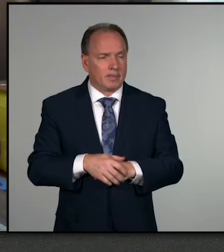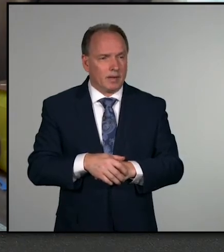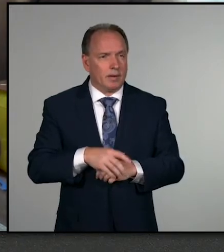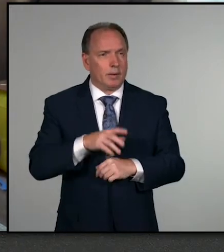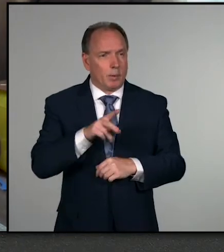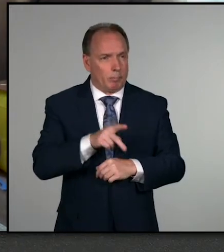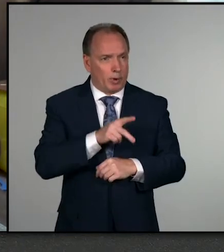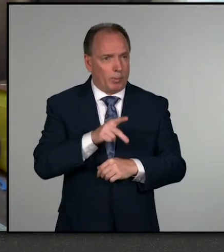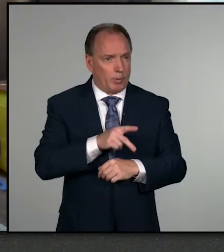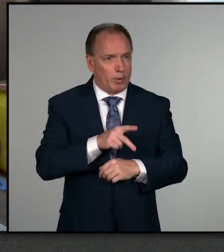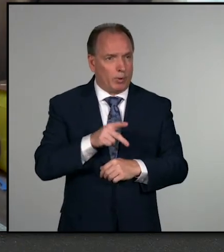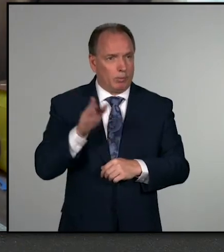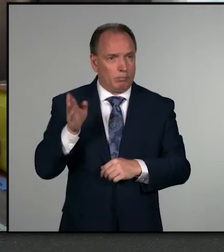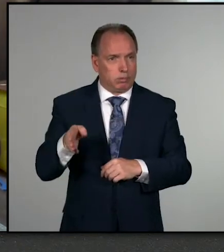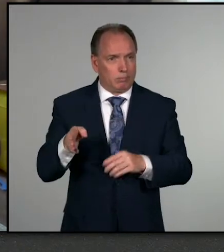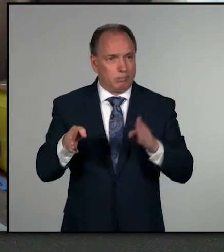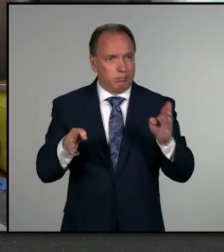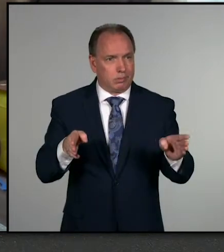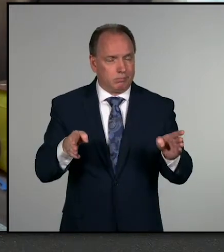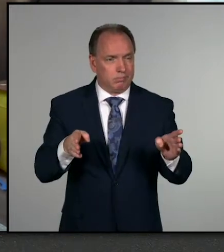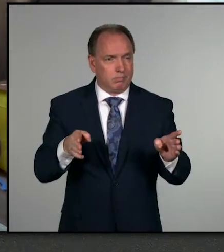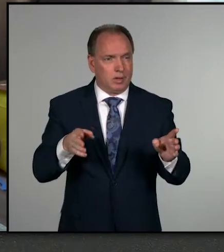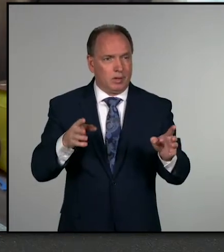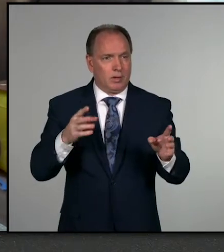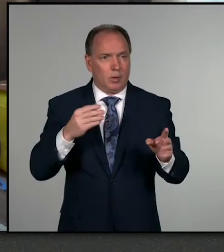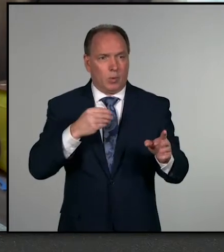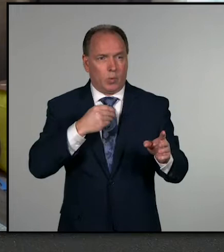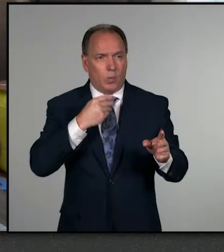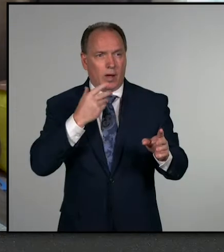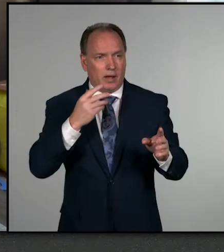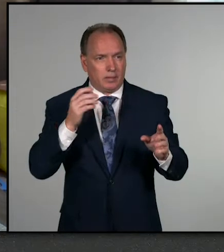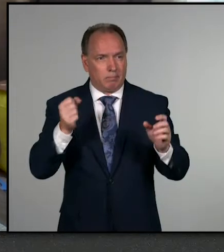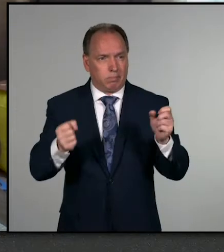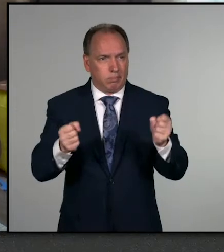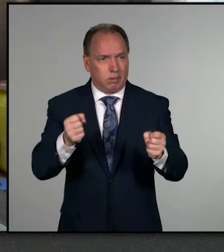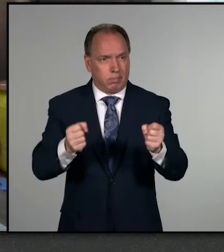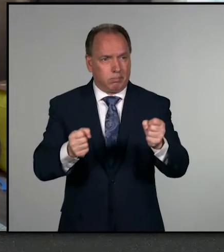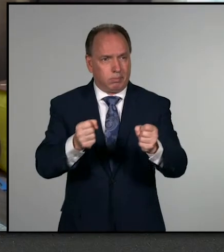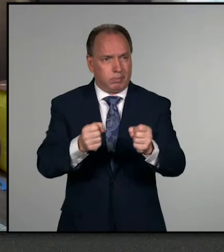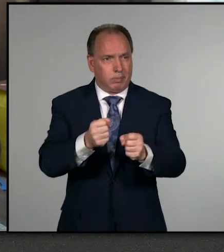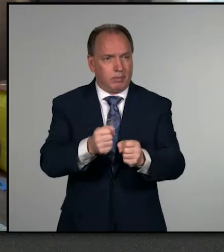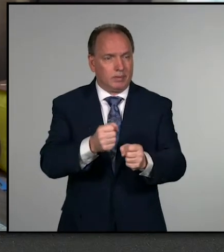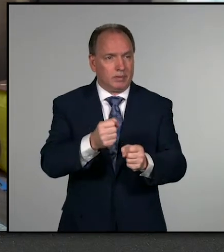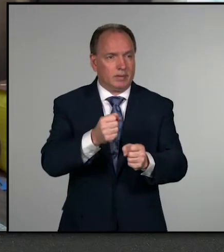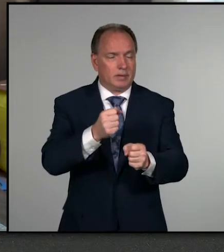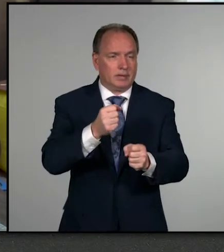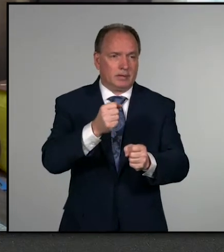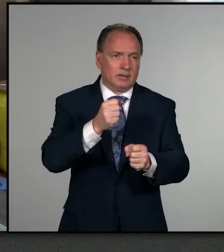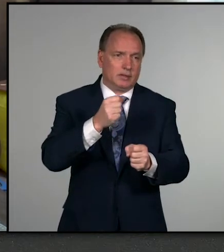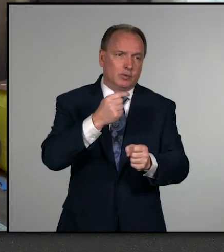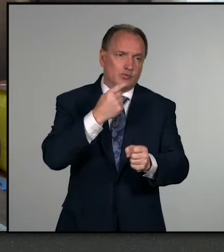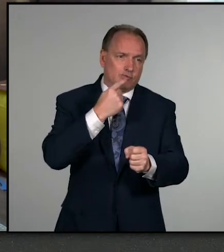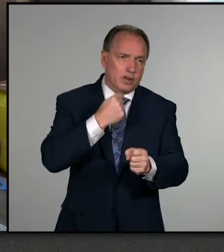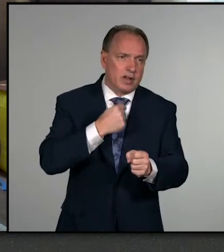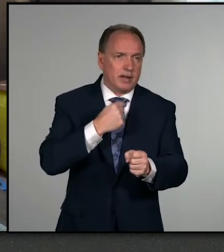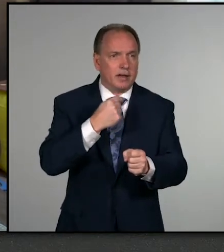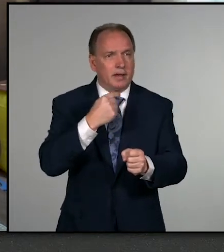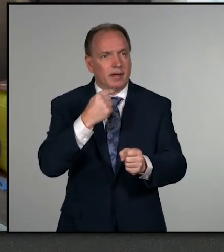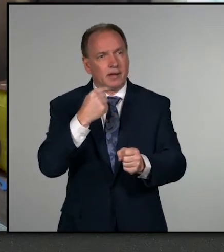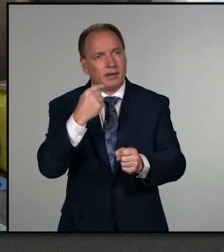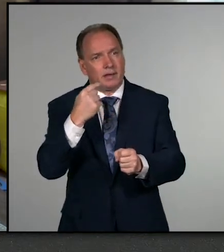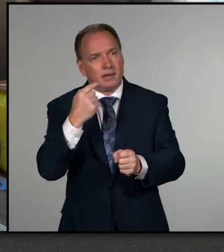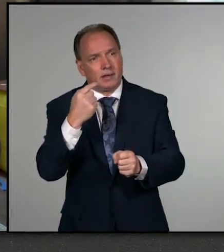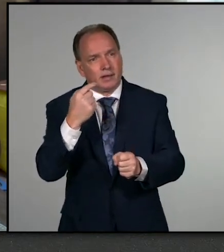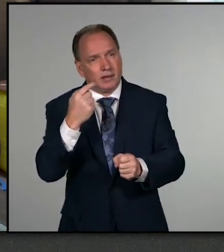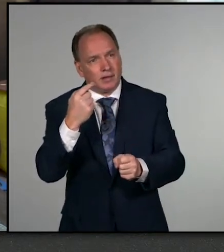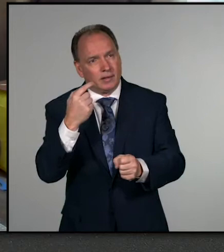Put purple pansies at each end, daisies white as snow, daffodils, geraniums, and tulips